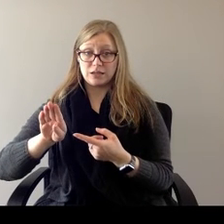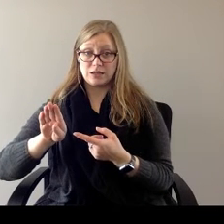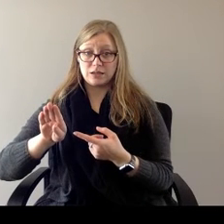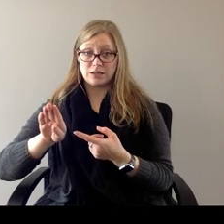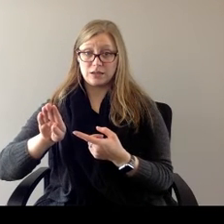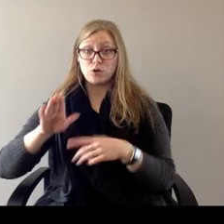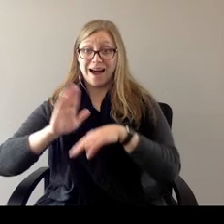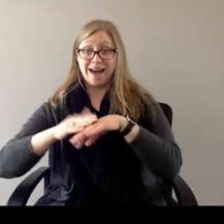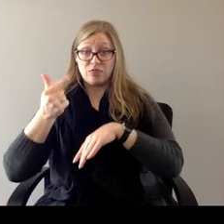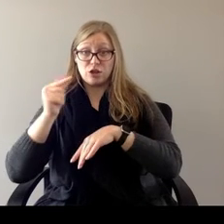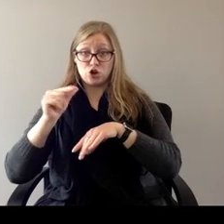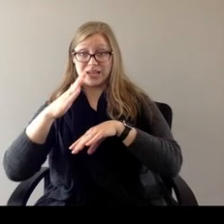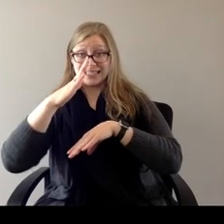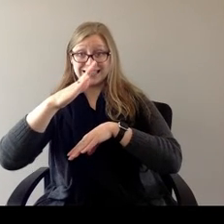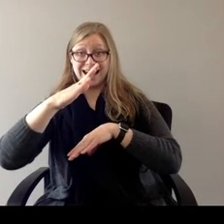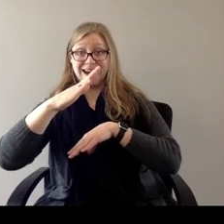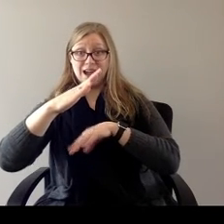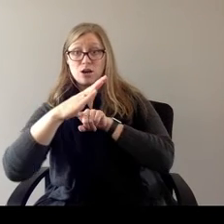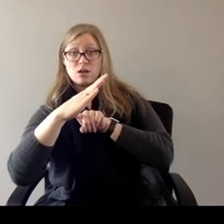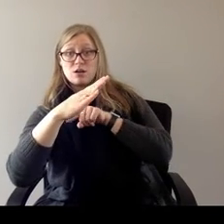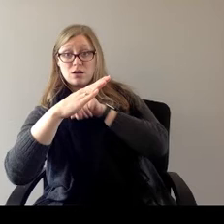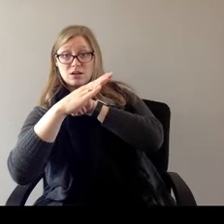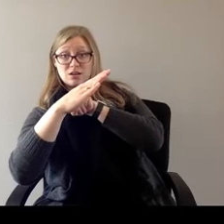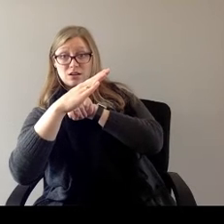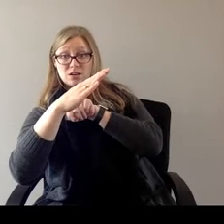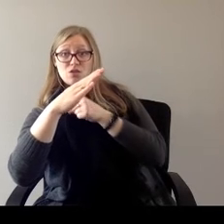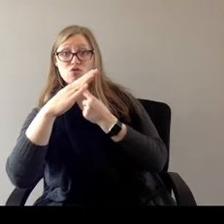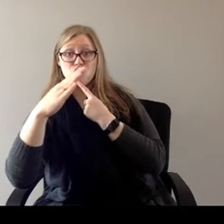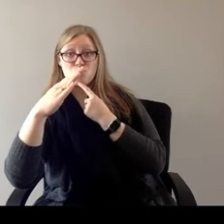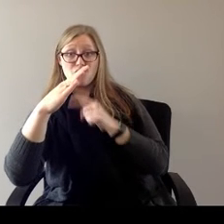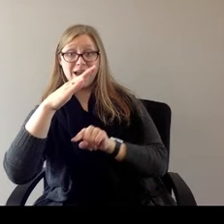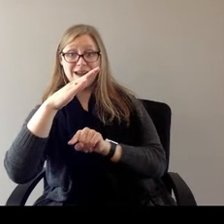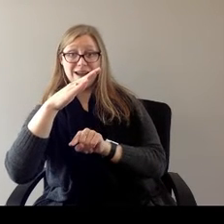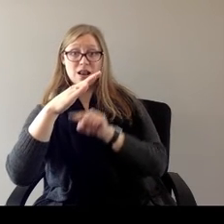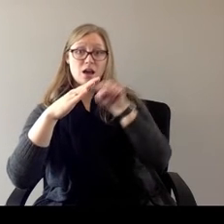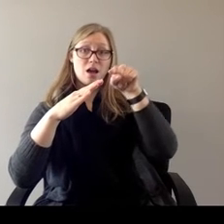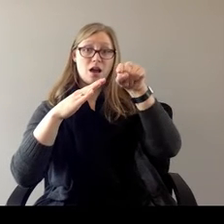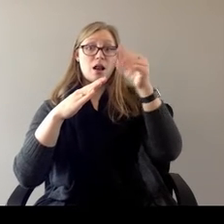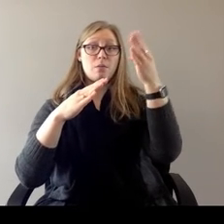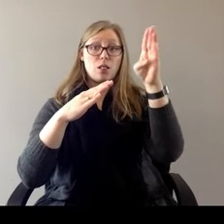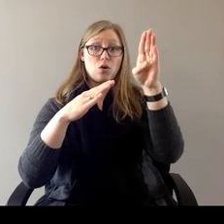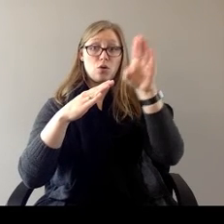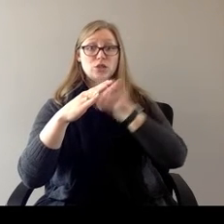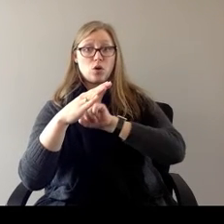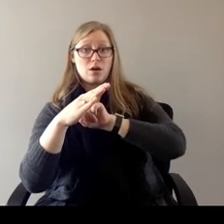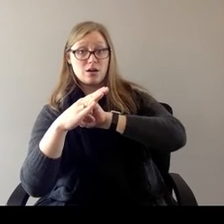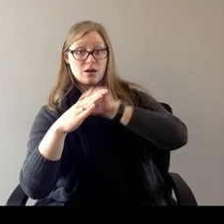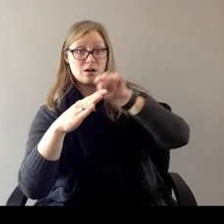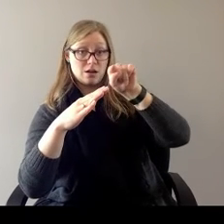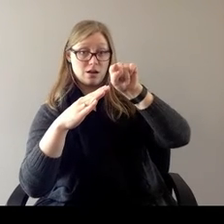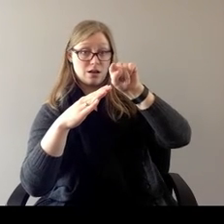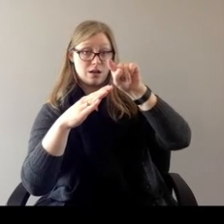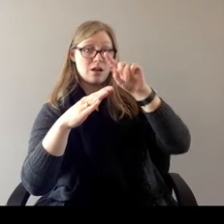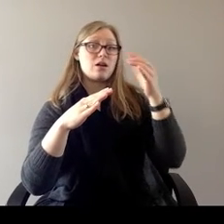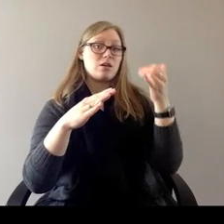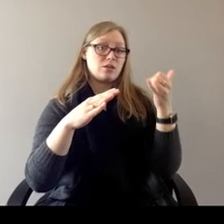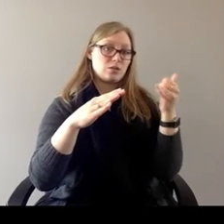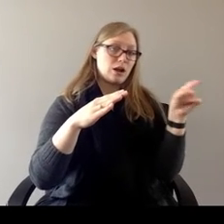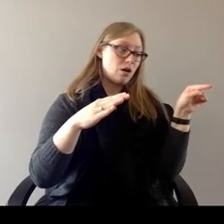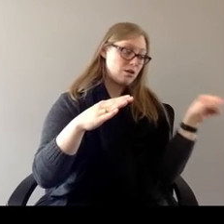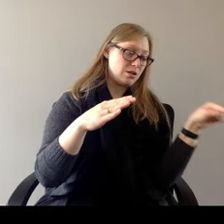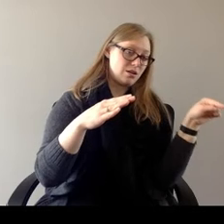I'm going to go from red to blue on the second triangle. So AB and DB are congruent. So I